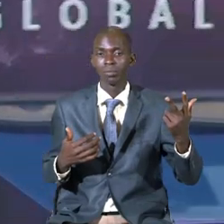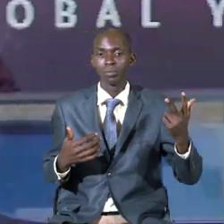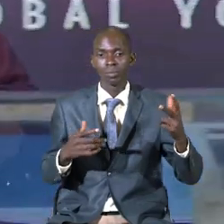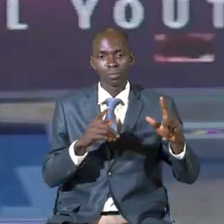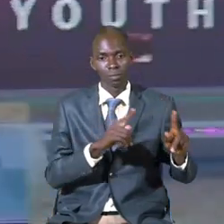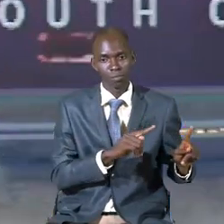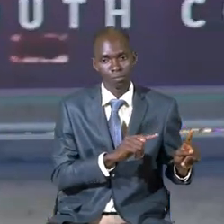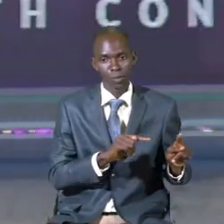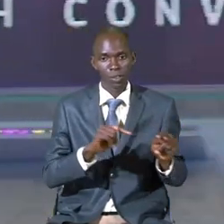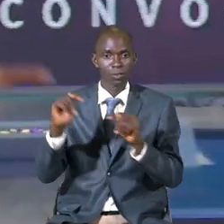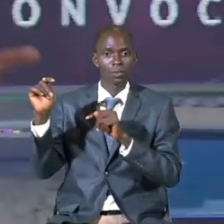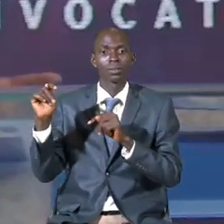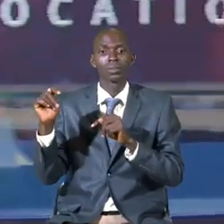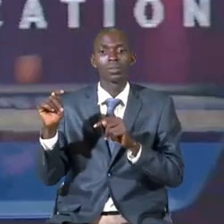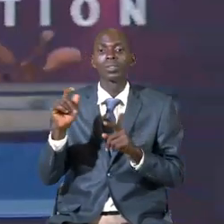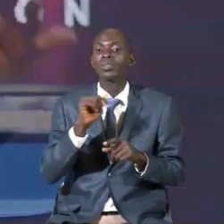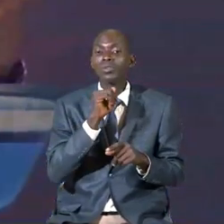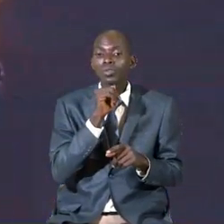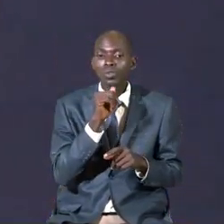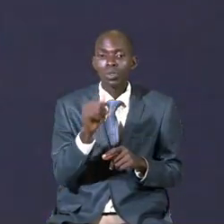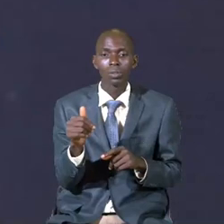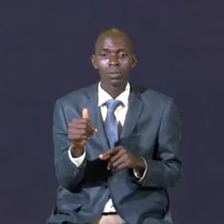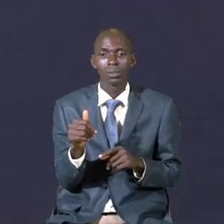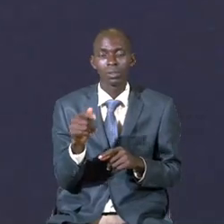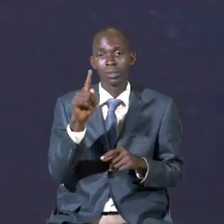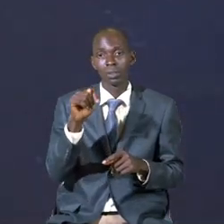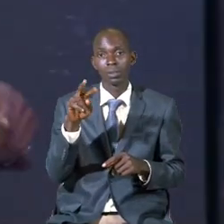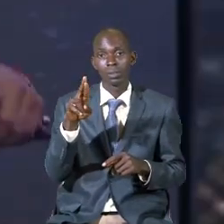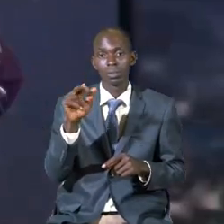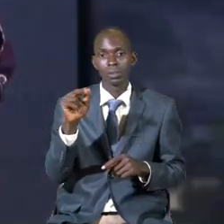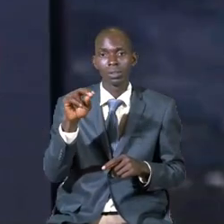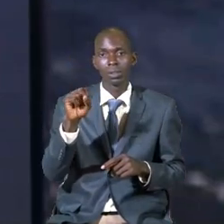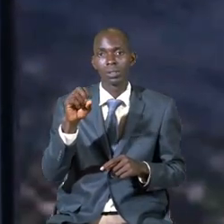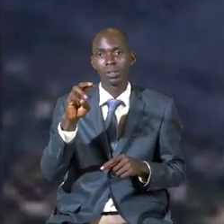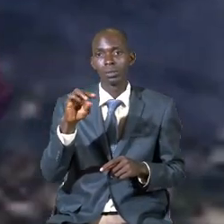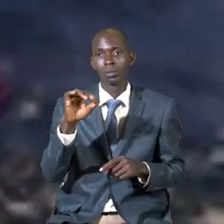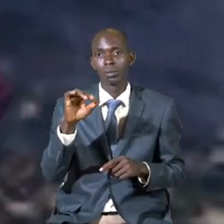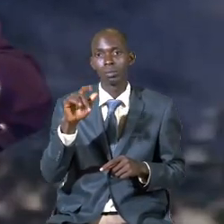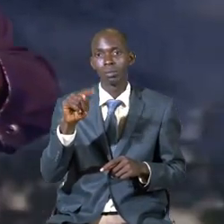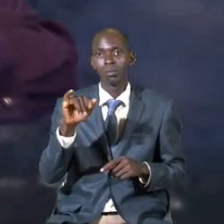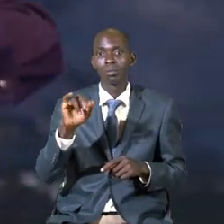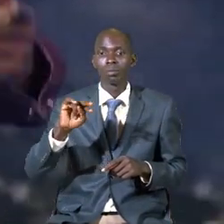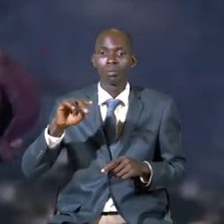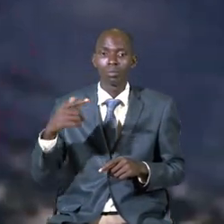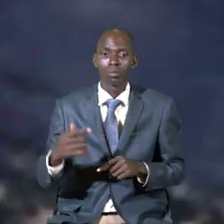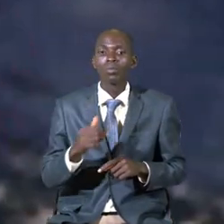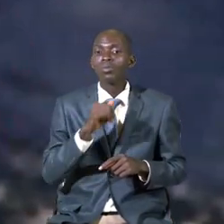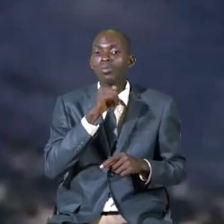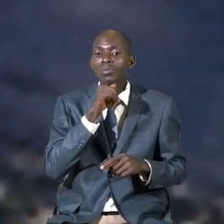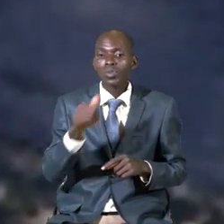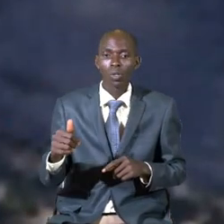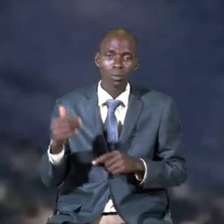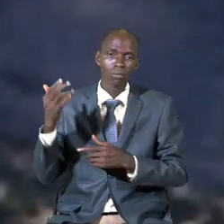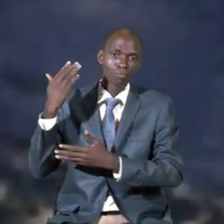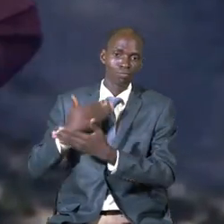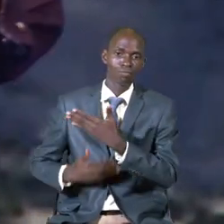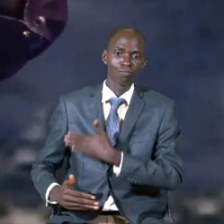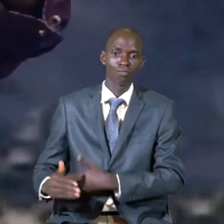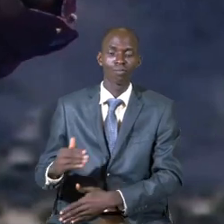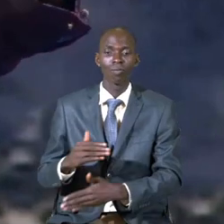transferable truth with god's truth that we need to ch that we need to share and